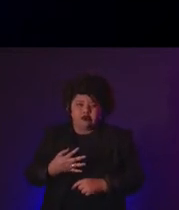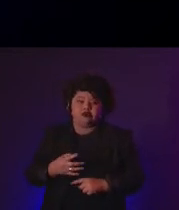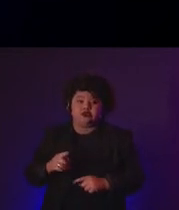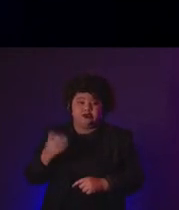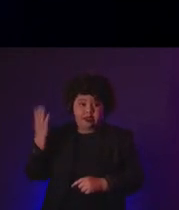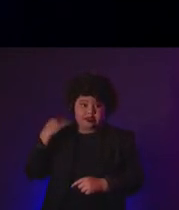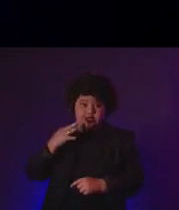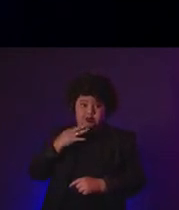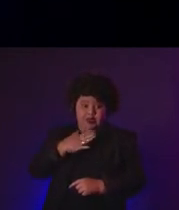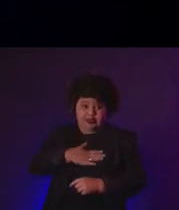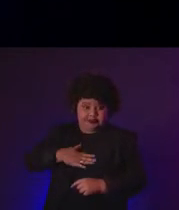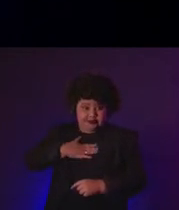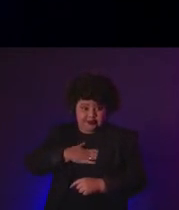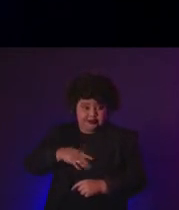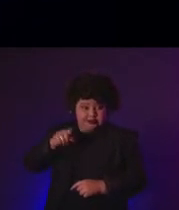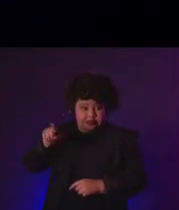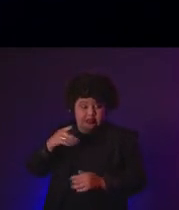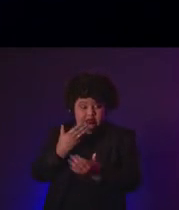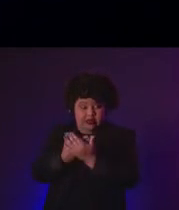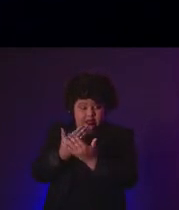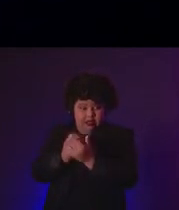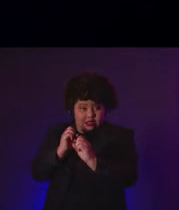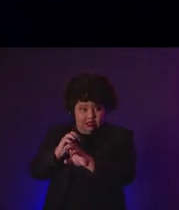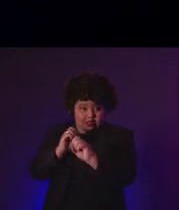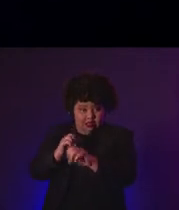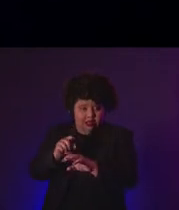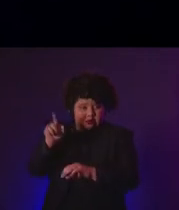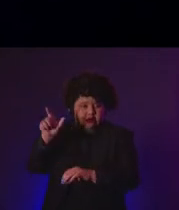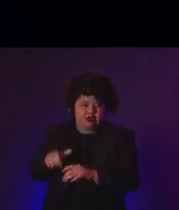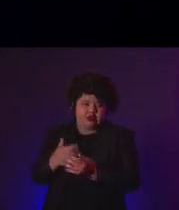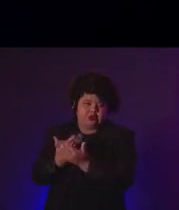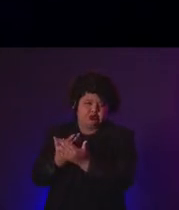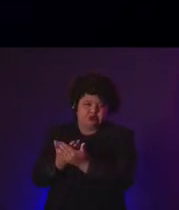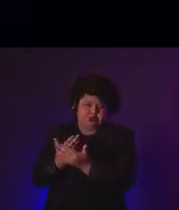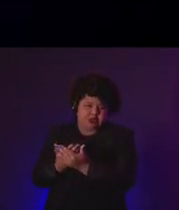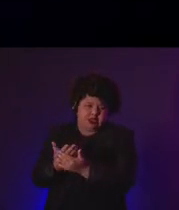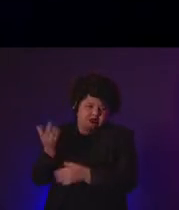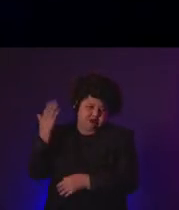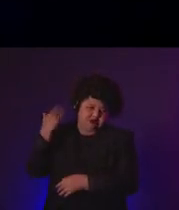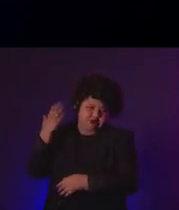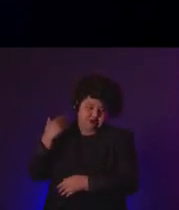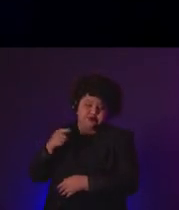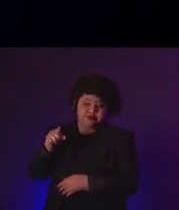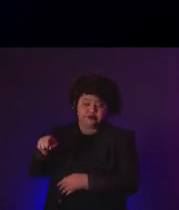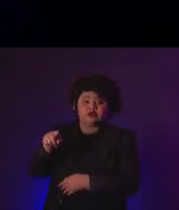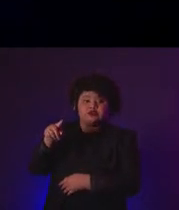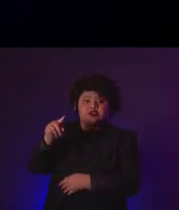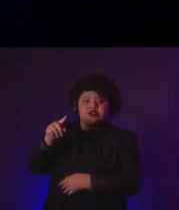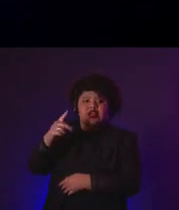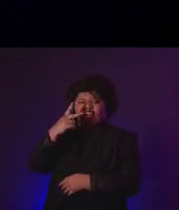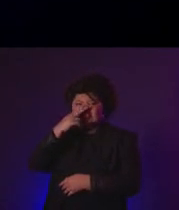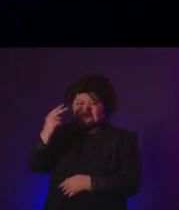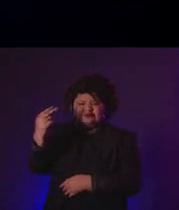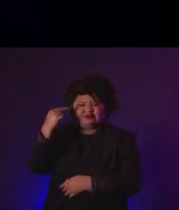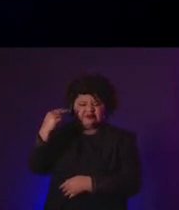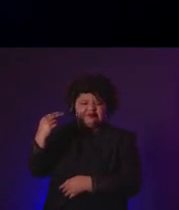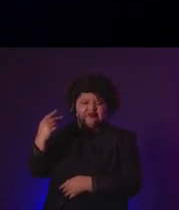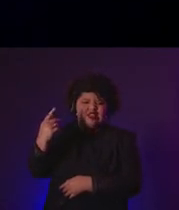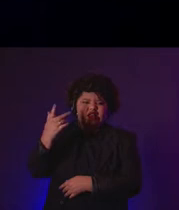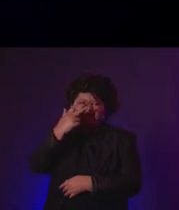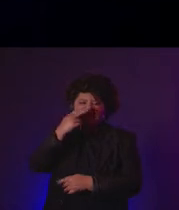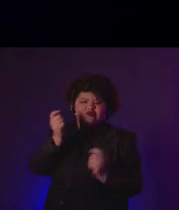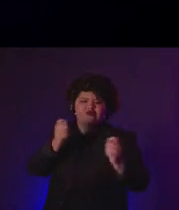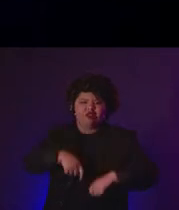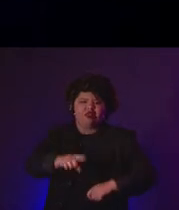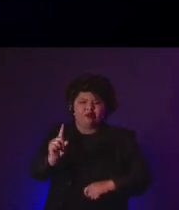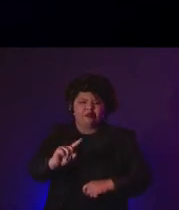ethics class. I was a pretty poor student, and Phil could have decided that I wasn't worth his time, but he didn't. When I returned to UNC to start my